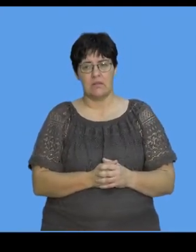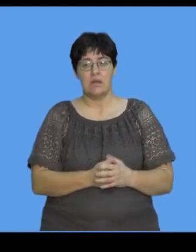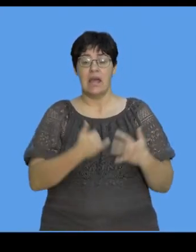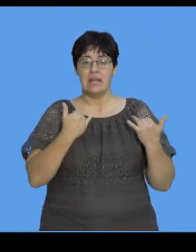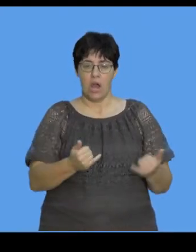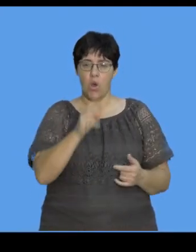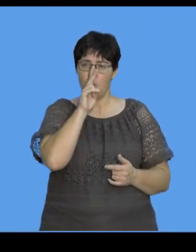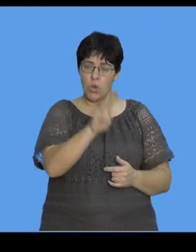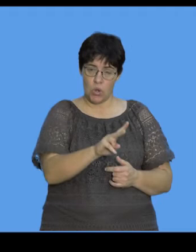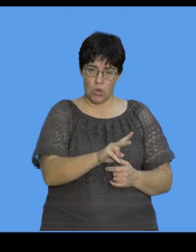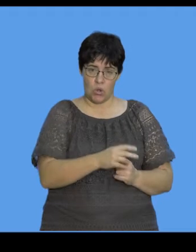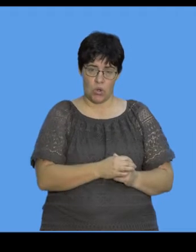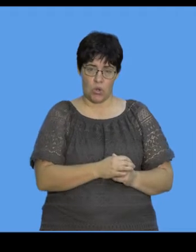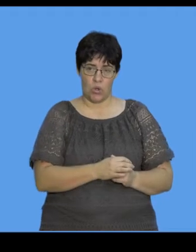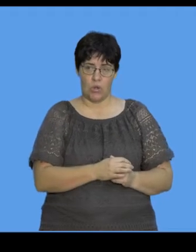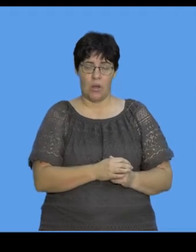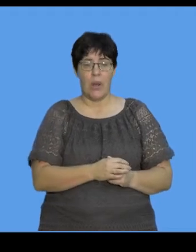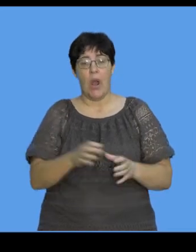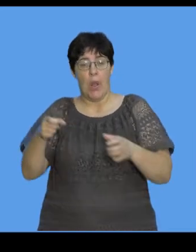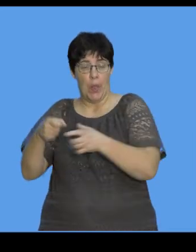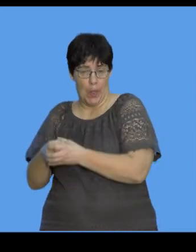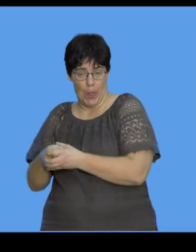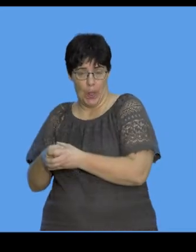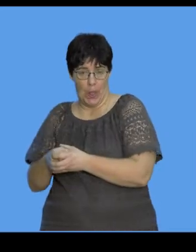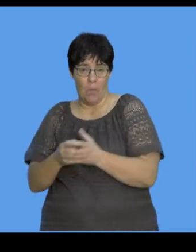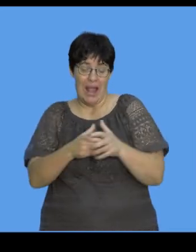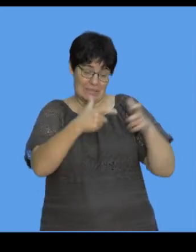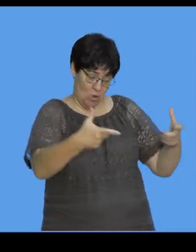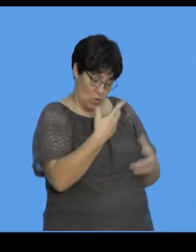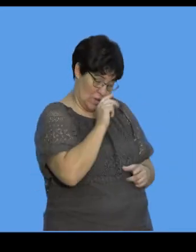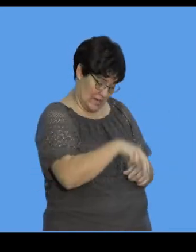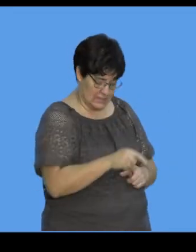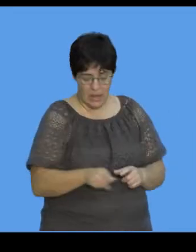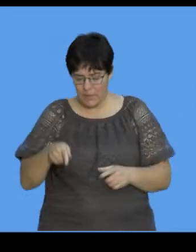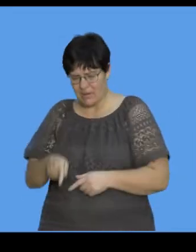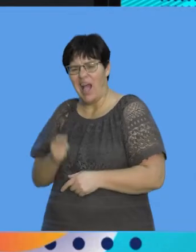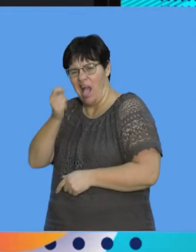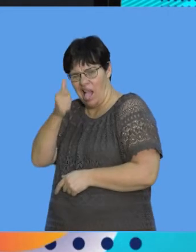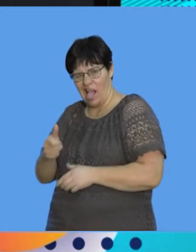at micro. Right, things that we need in very small amounts